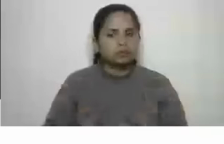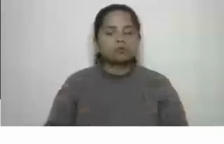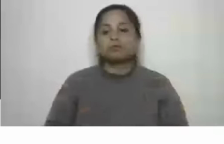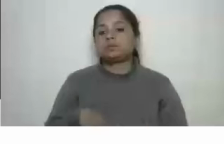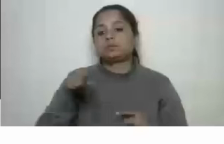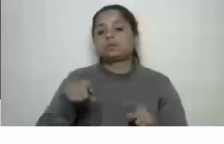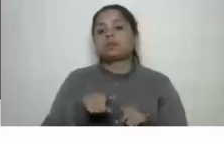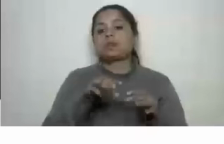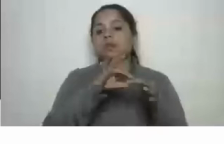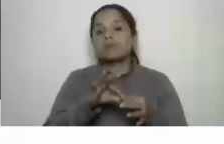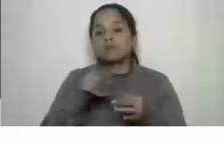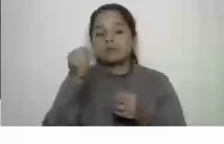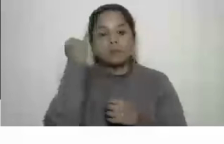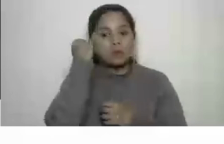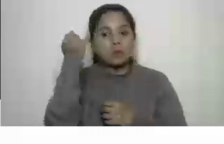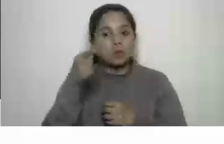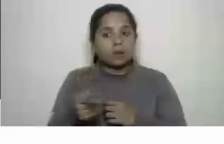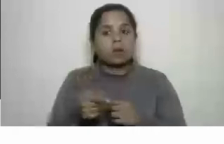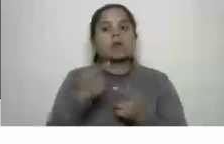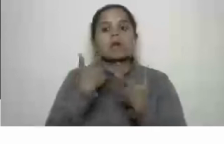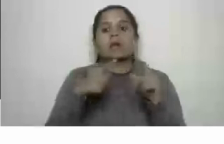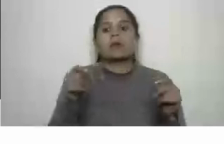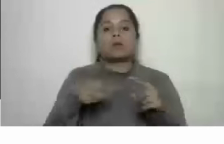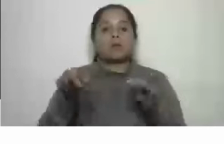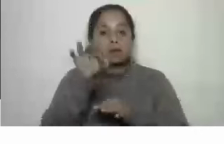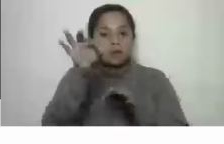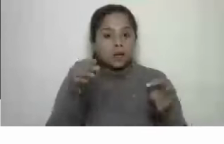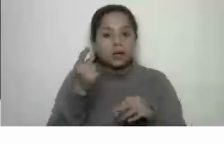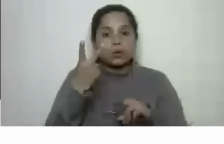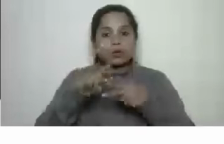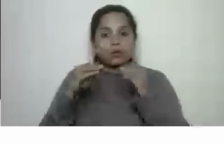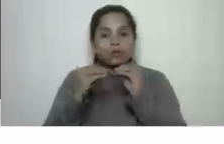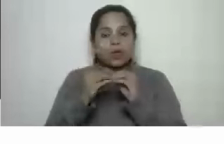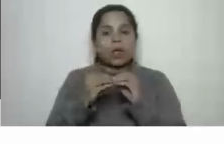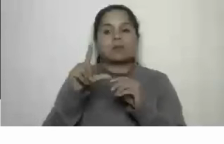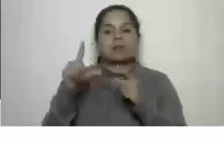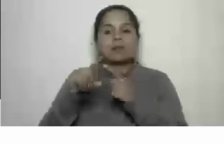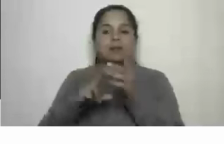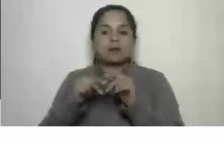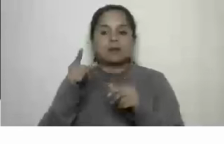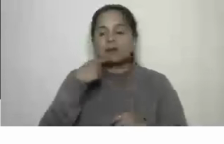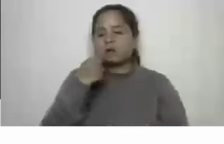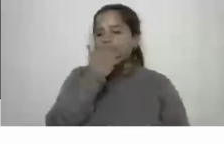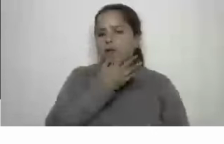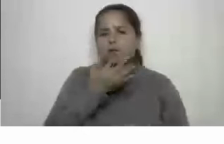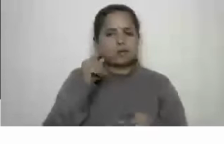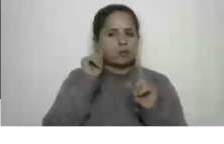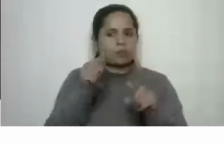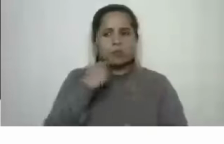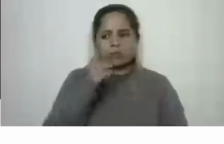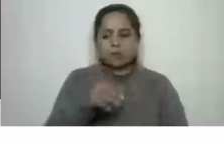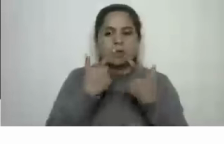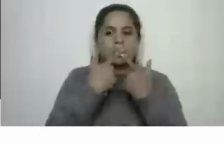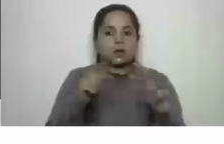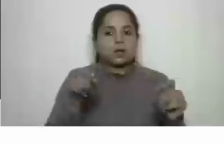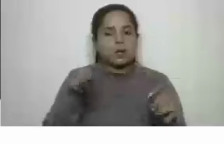Extending this idea of acknowledging the linguistic landscape, on 12th February, Lina ma'am has put a very beautiful point that was about linguistic